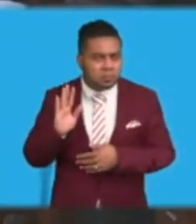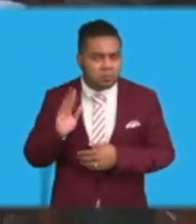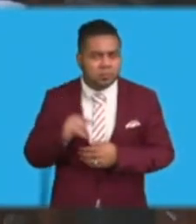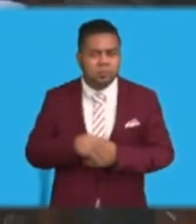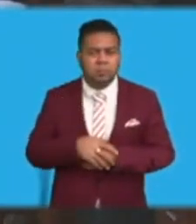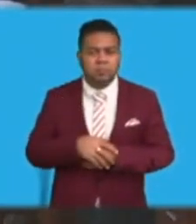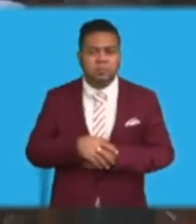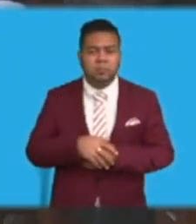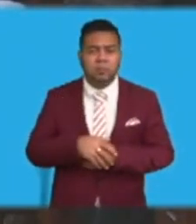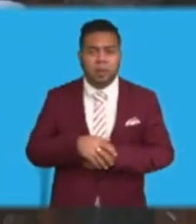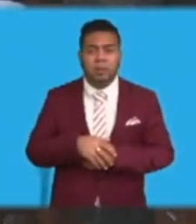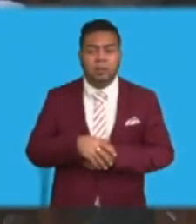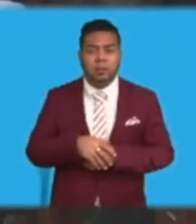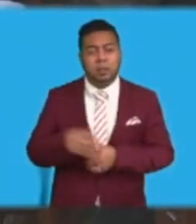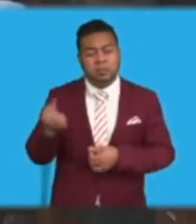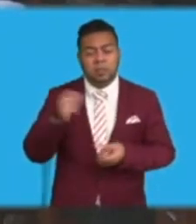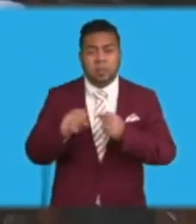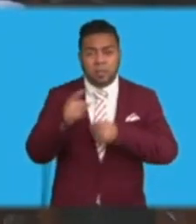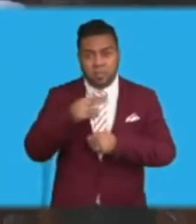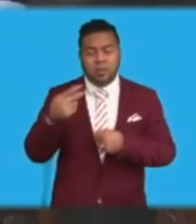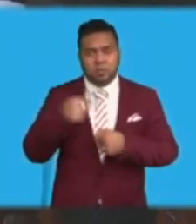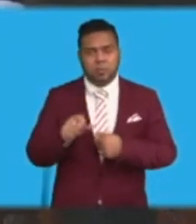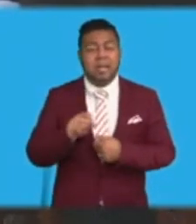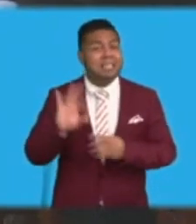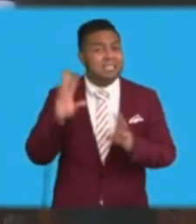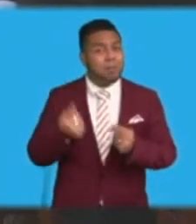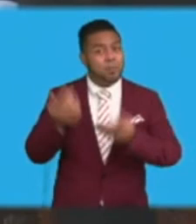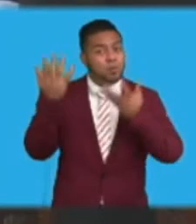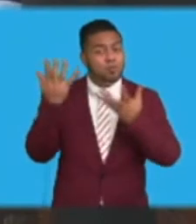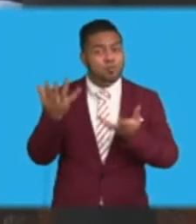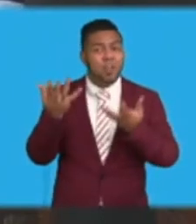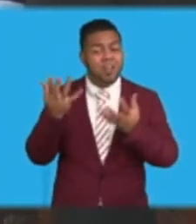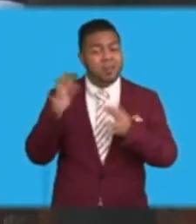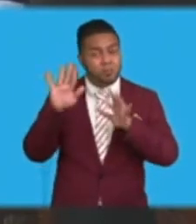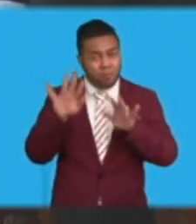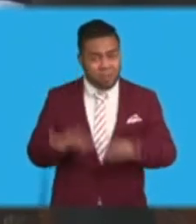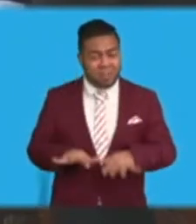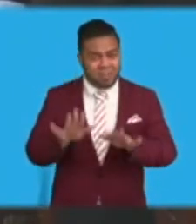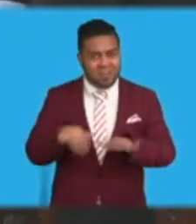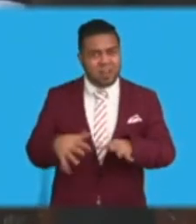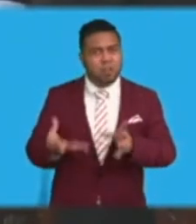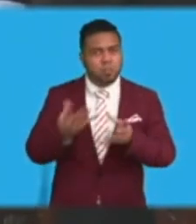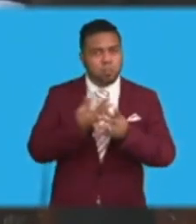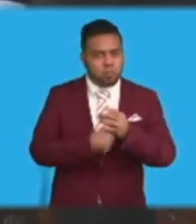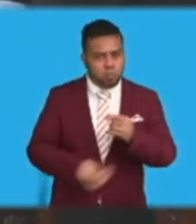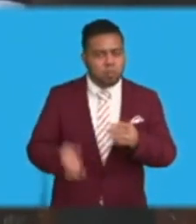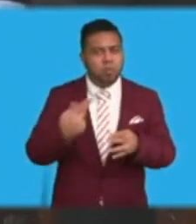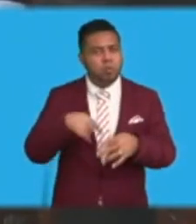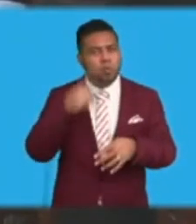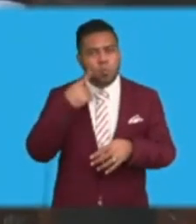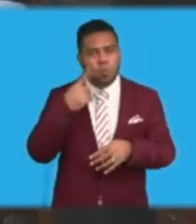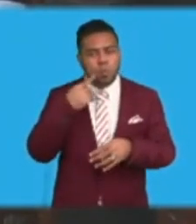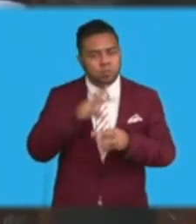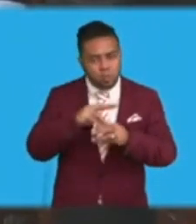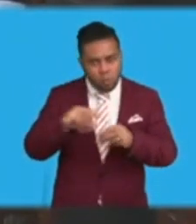size, shape, and land use. Some rainfall is captured by soil vegetation, and the remainder enters waterway as flow.